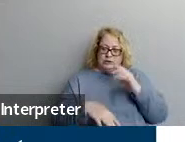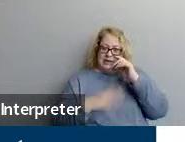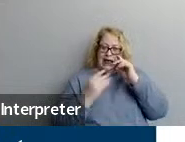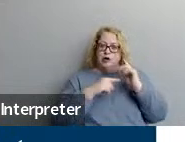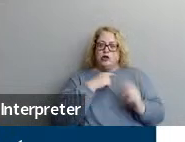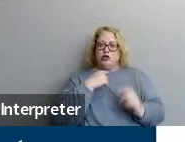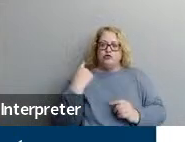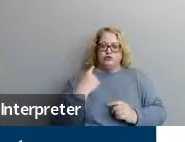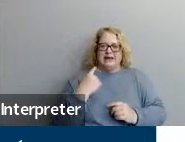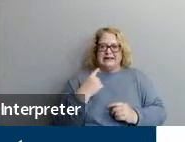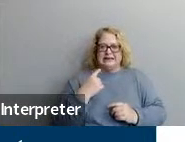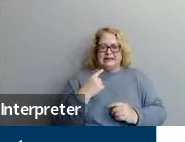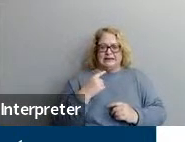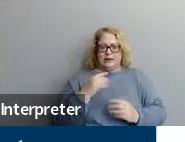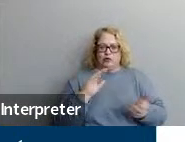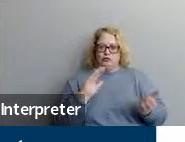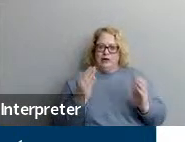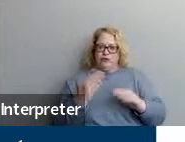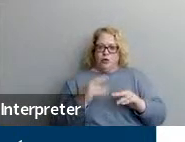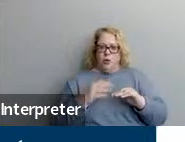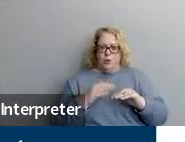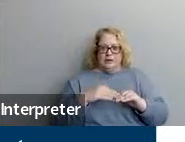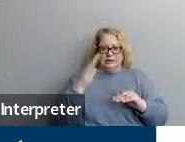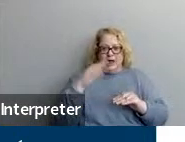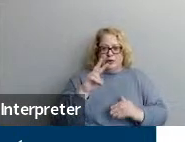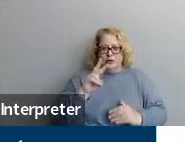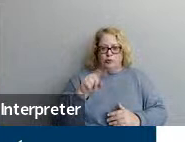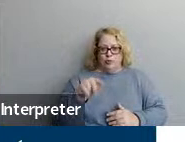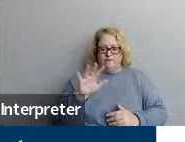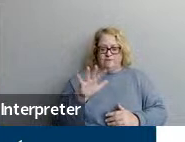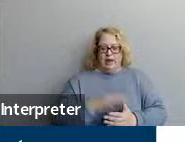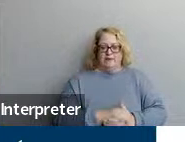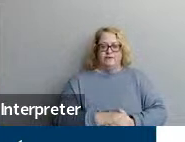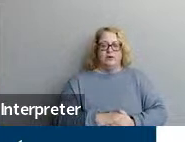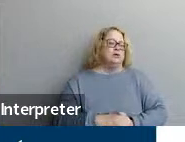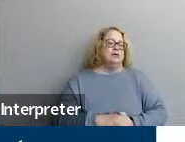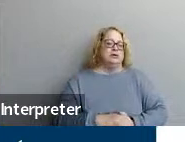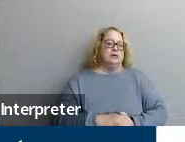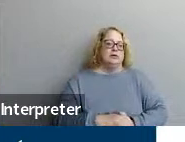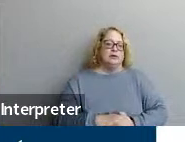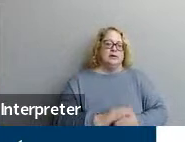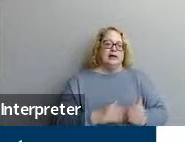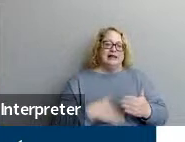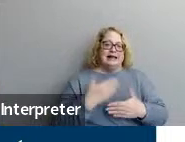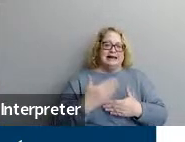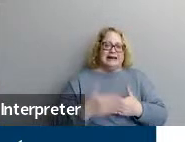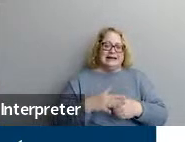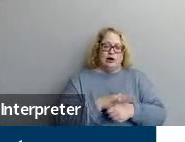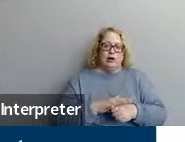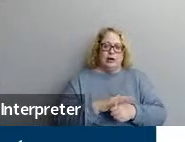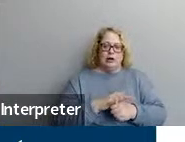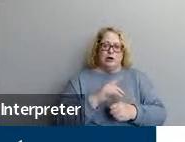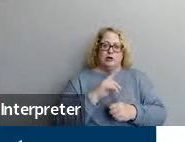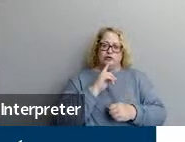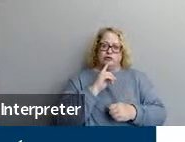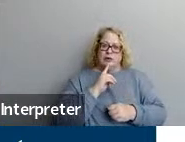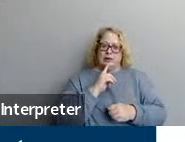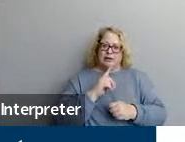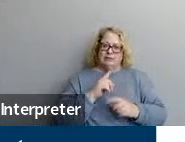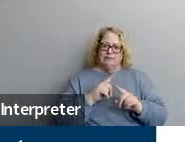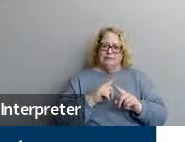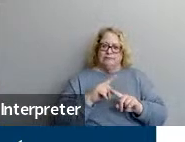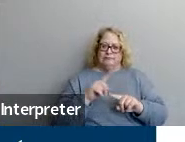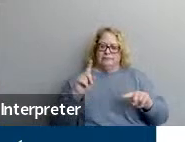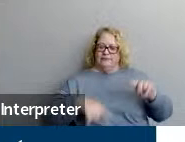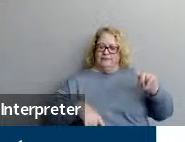ratio is higher than 2.5. The next area is significant discrepancies in discipline. And so that's the second way